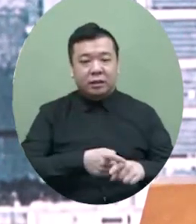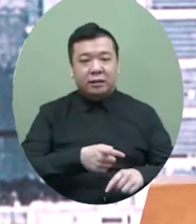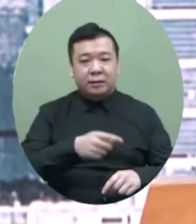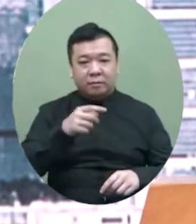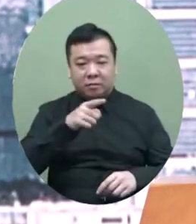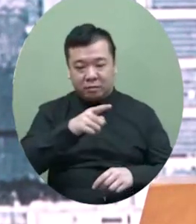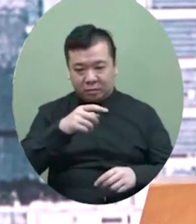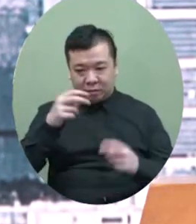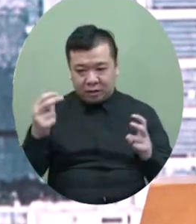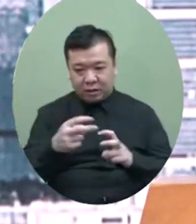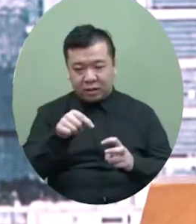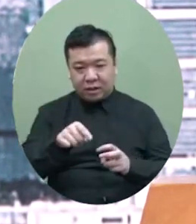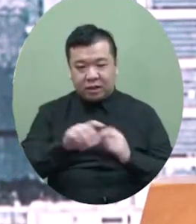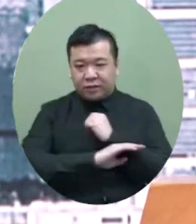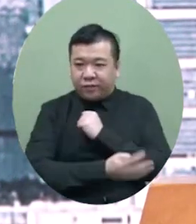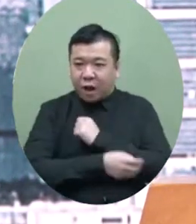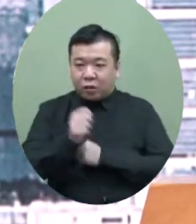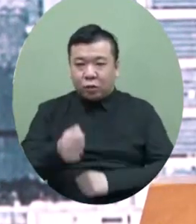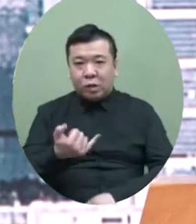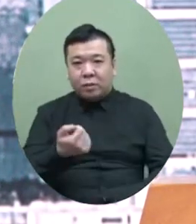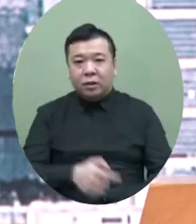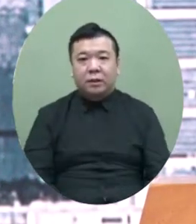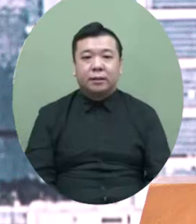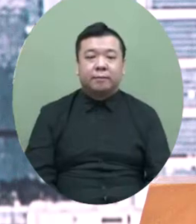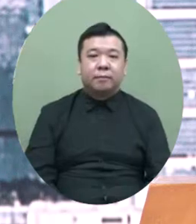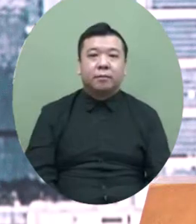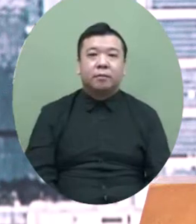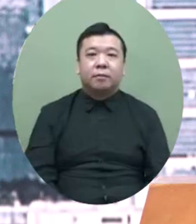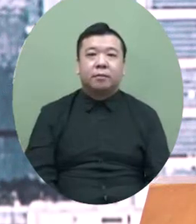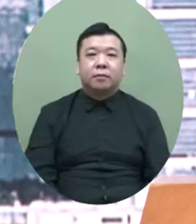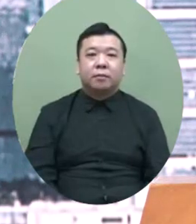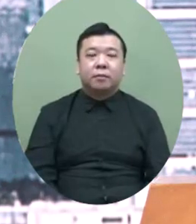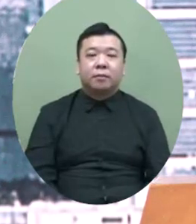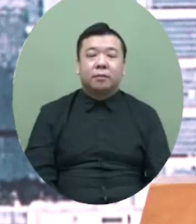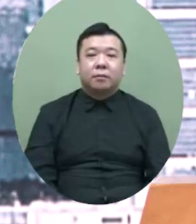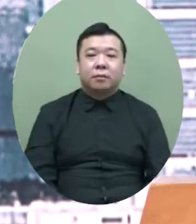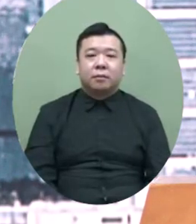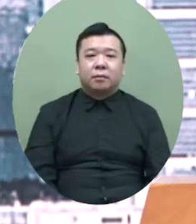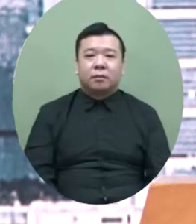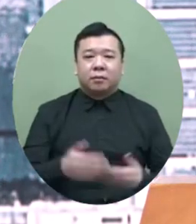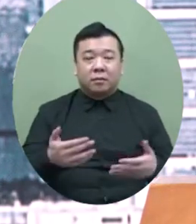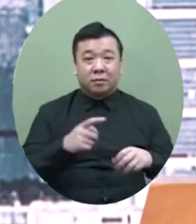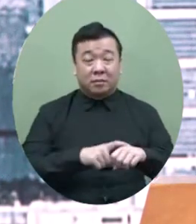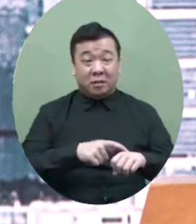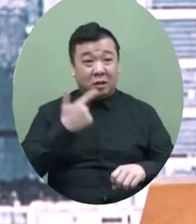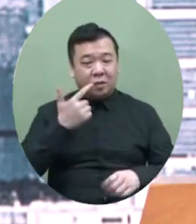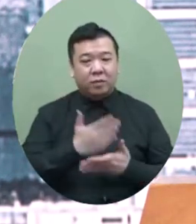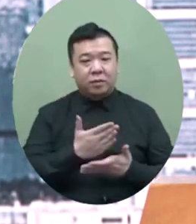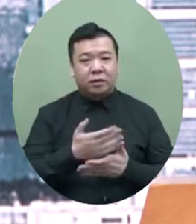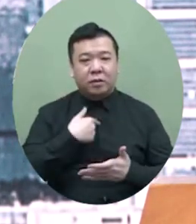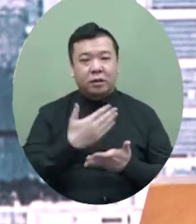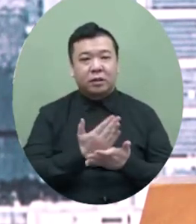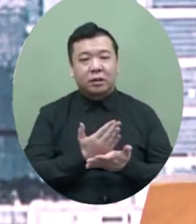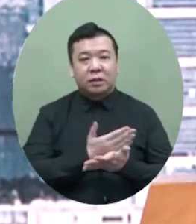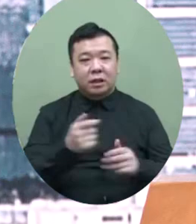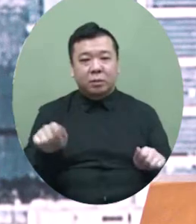sort of preventing other colleagues from asking because my time is running out. I try to answer them more succinctly. First of